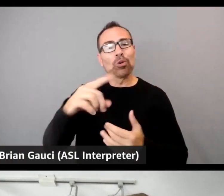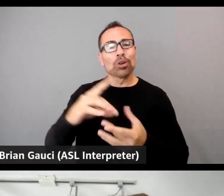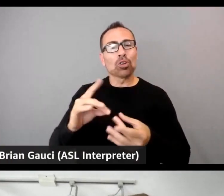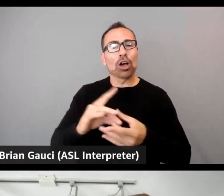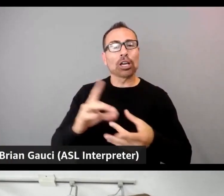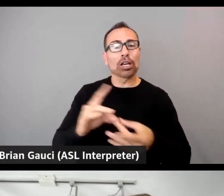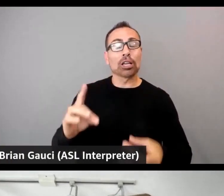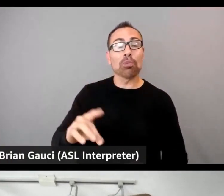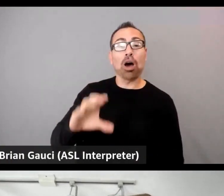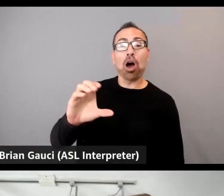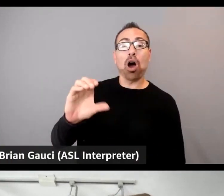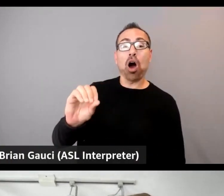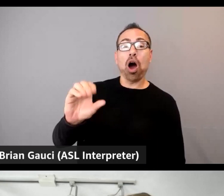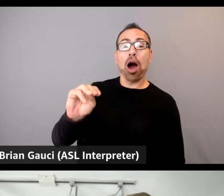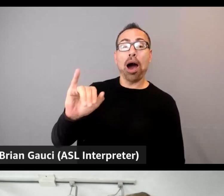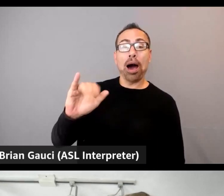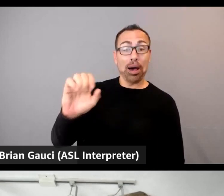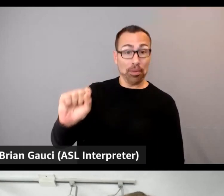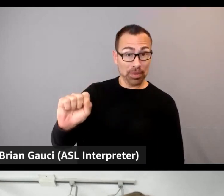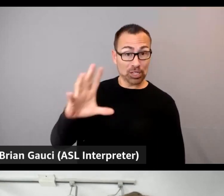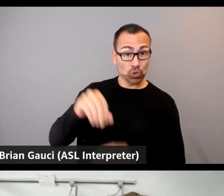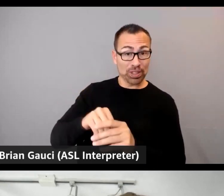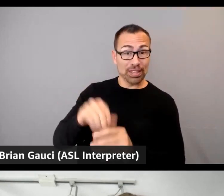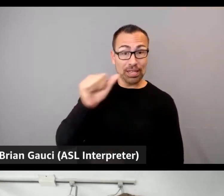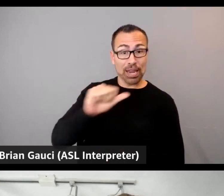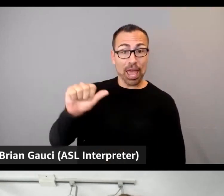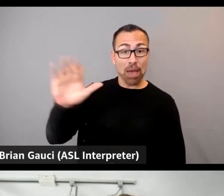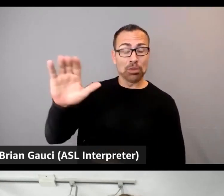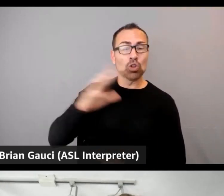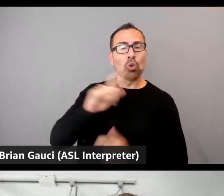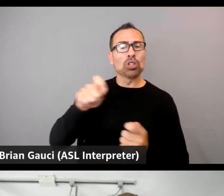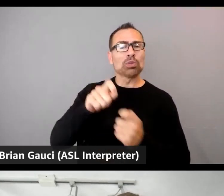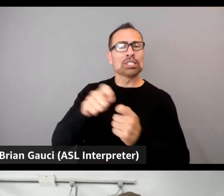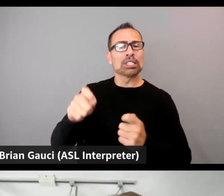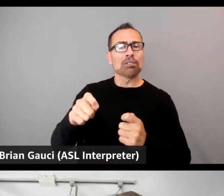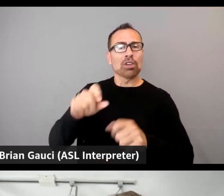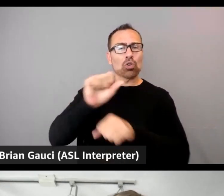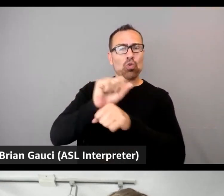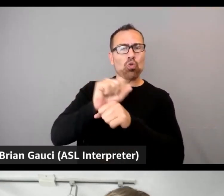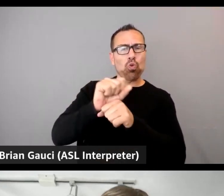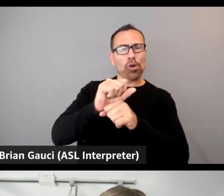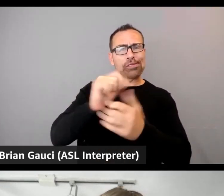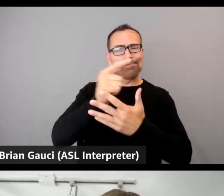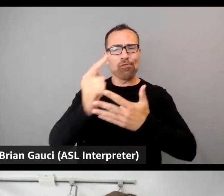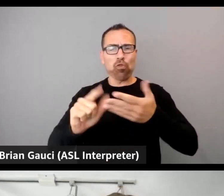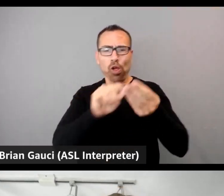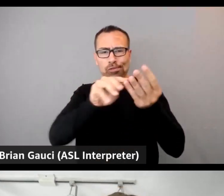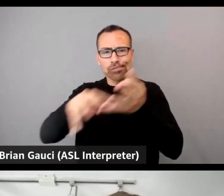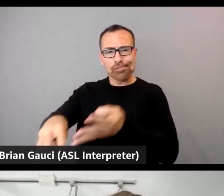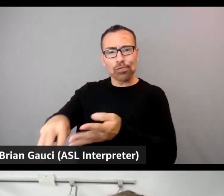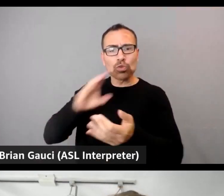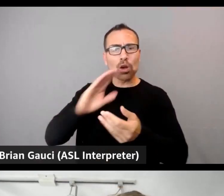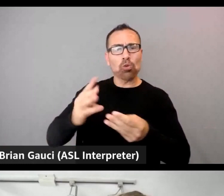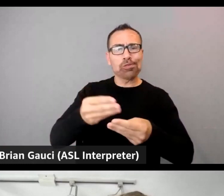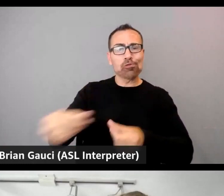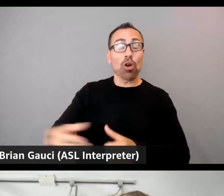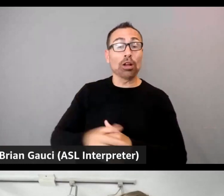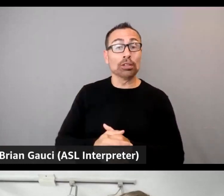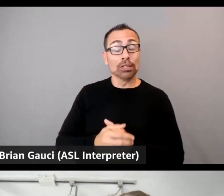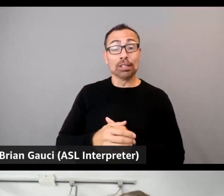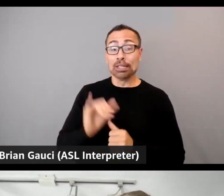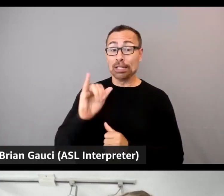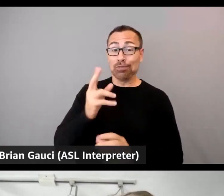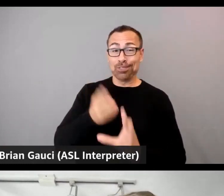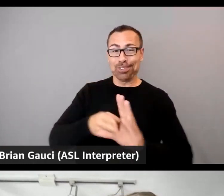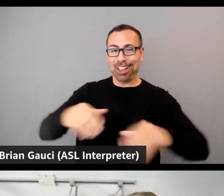But if you are coming in late and you want to watch this from the beginning, you can check it out on YouTube. But we do this live